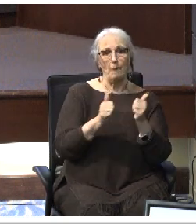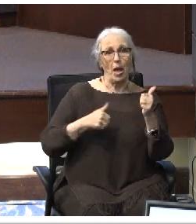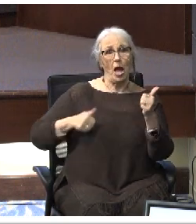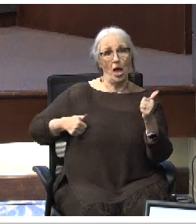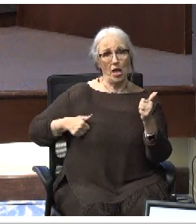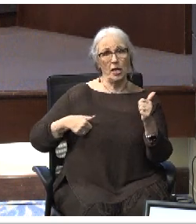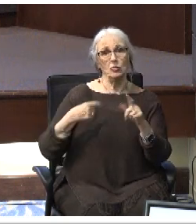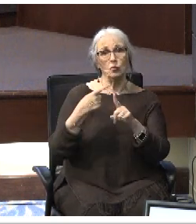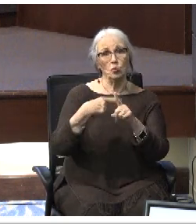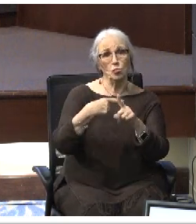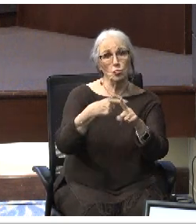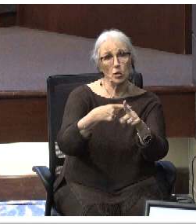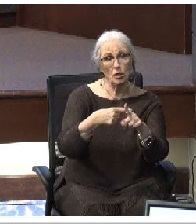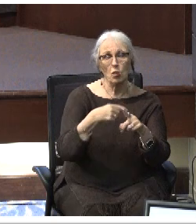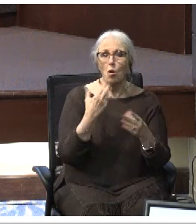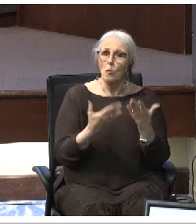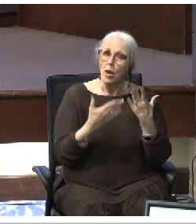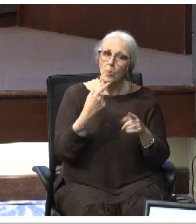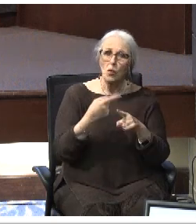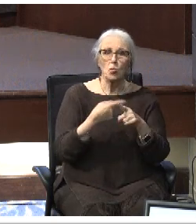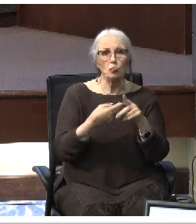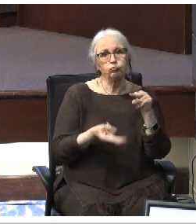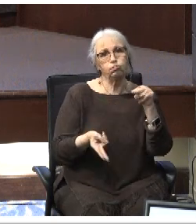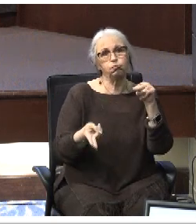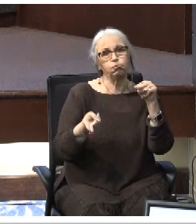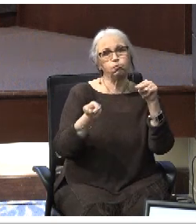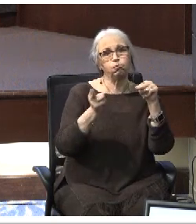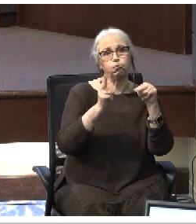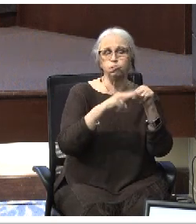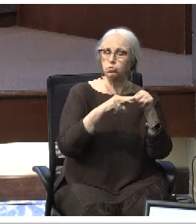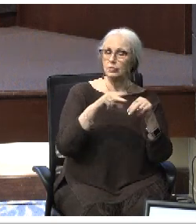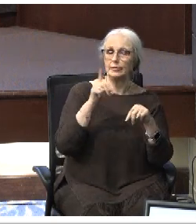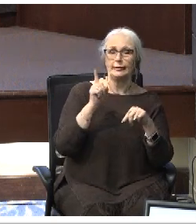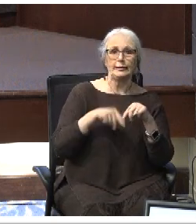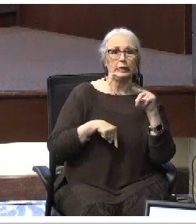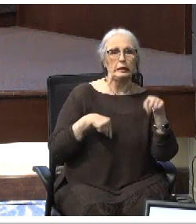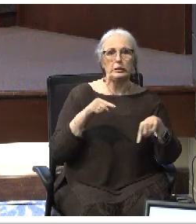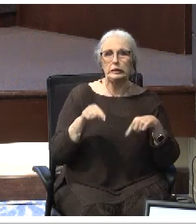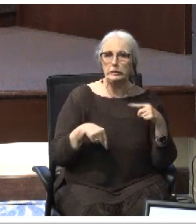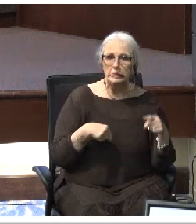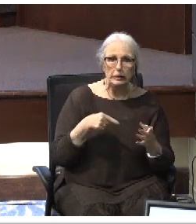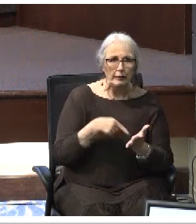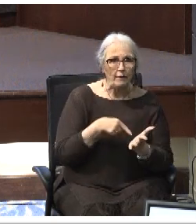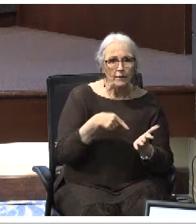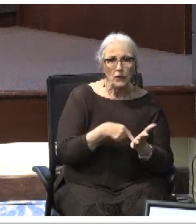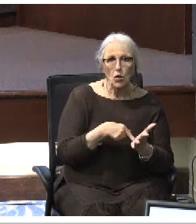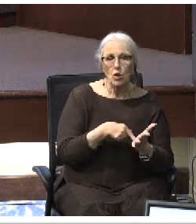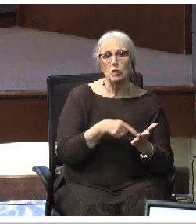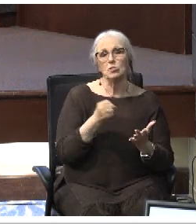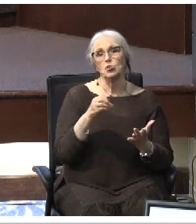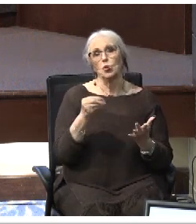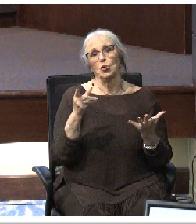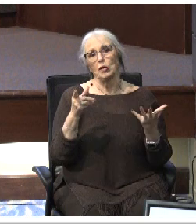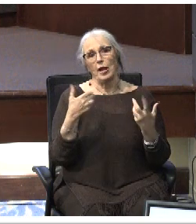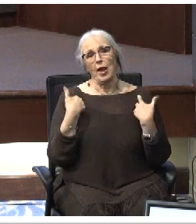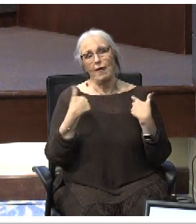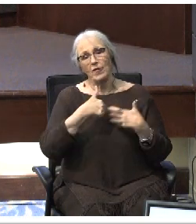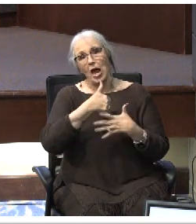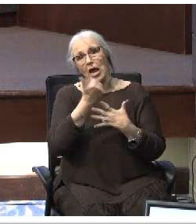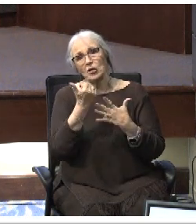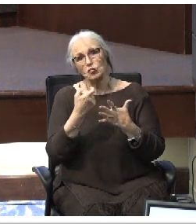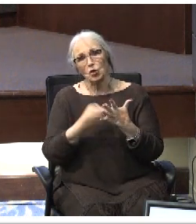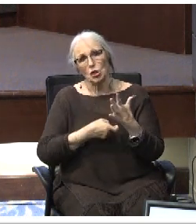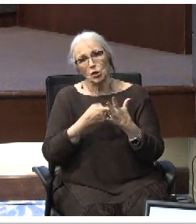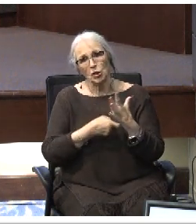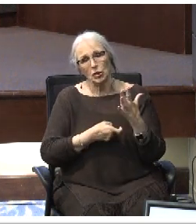rent, or their rent may have increased to a point where they're not able to afford it anymore, or they've taken on extra costs. So they might